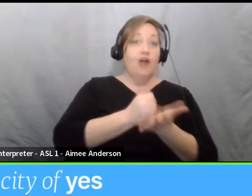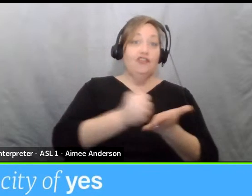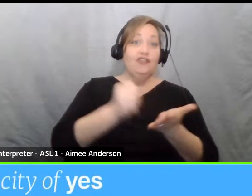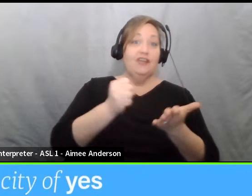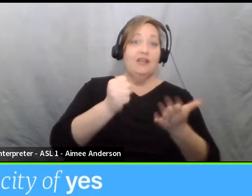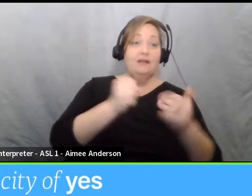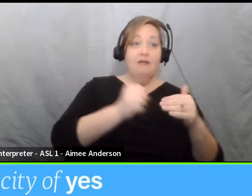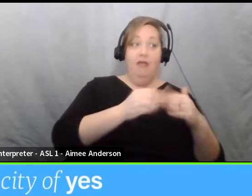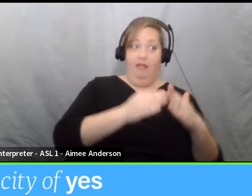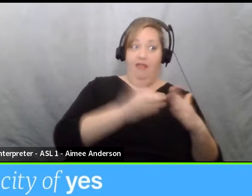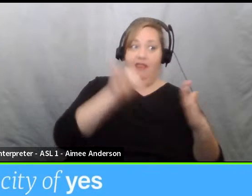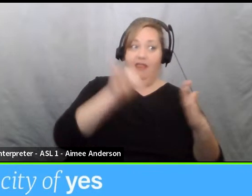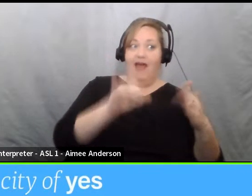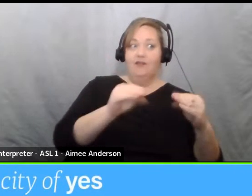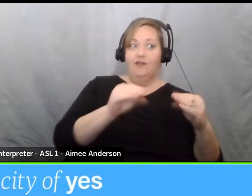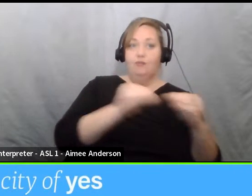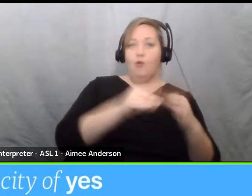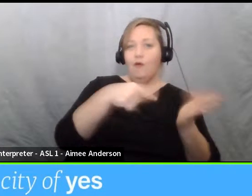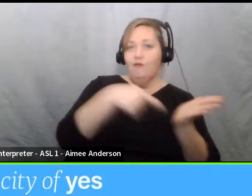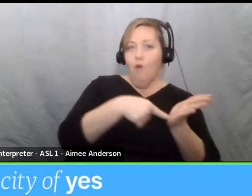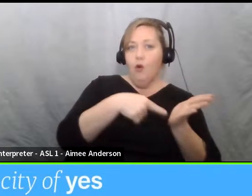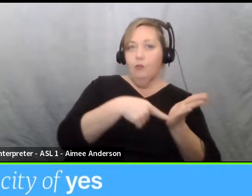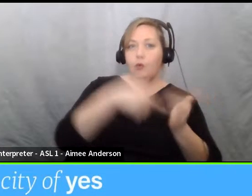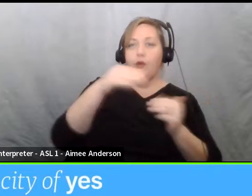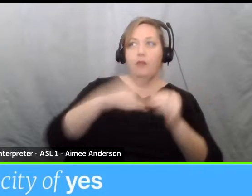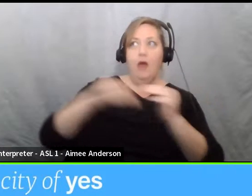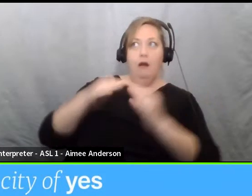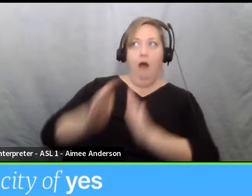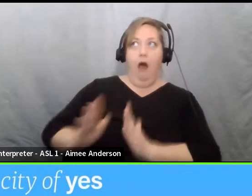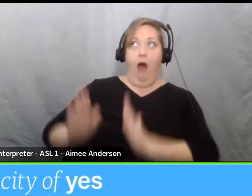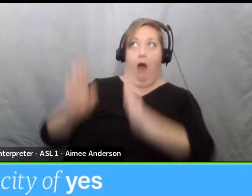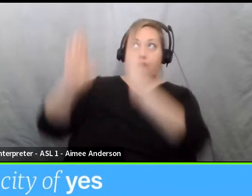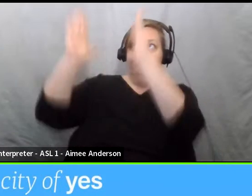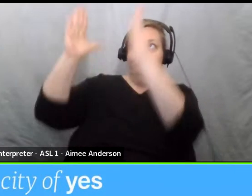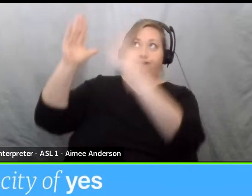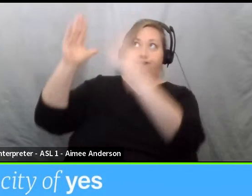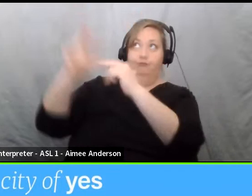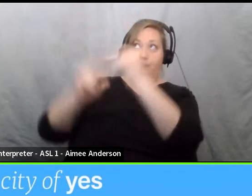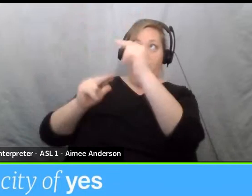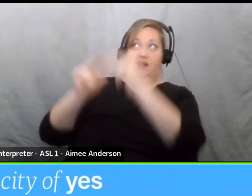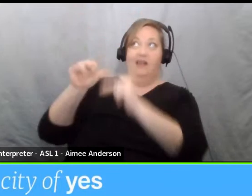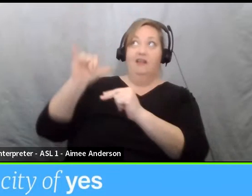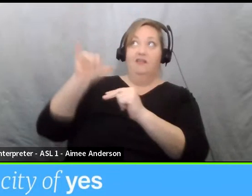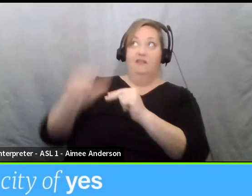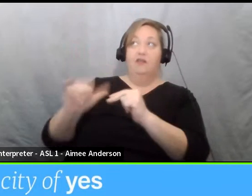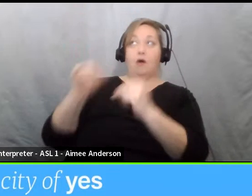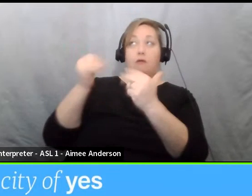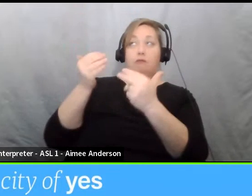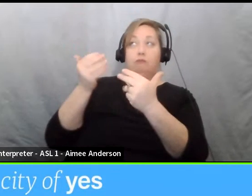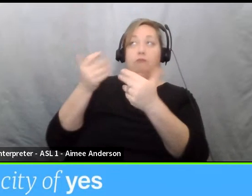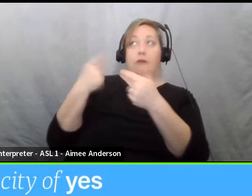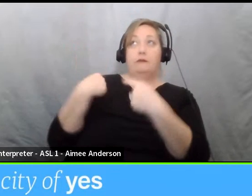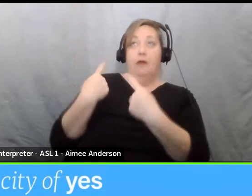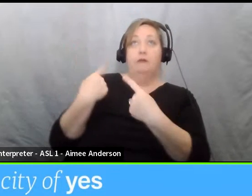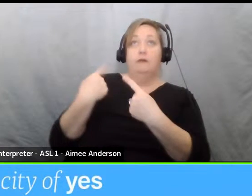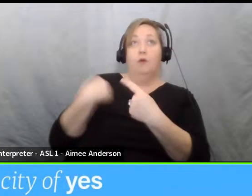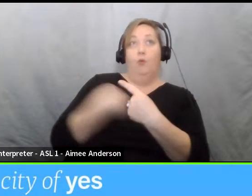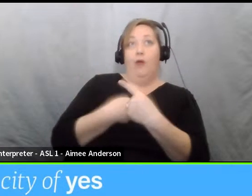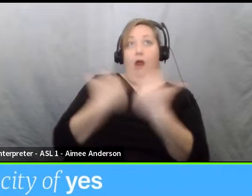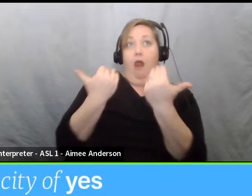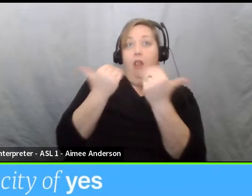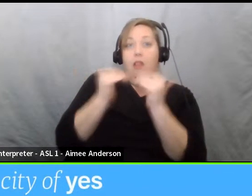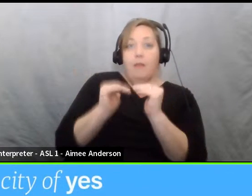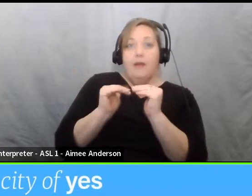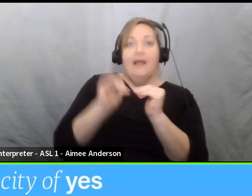density building. Those savings in the development of the building will be passed on to potential tenants or home buyers who are then